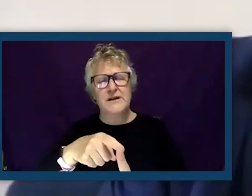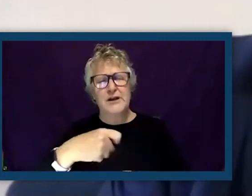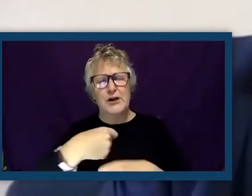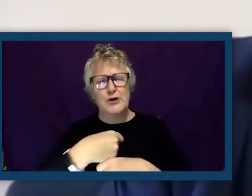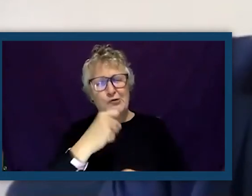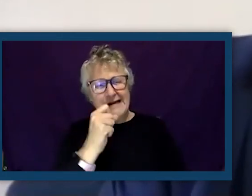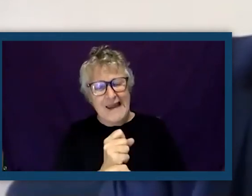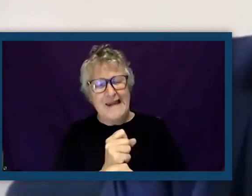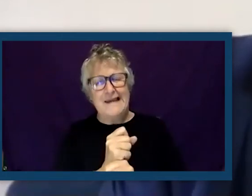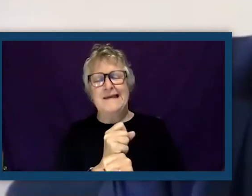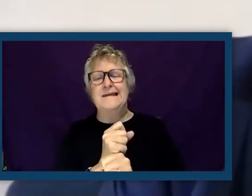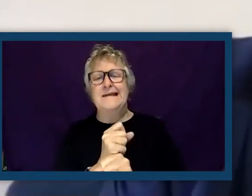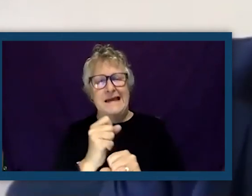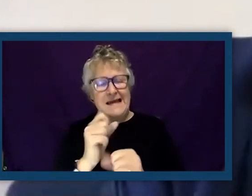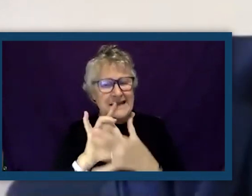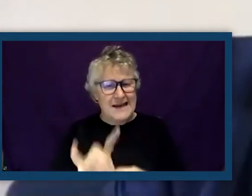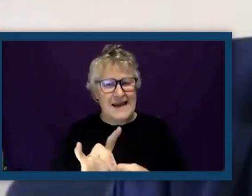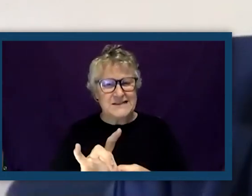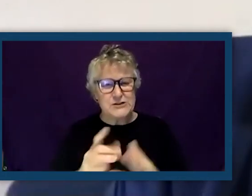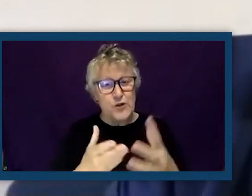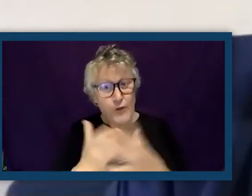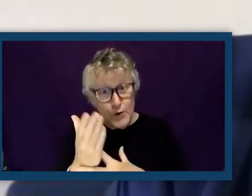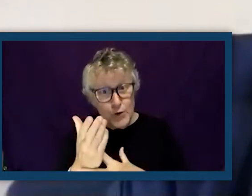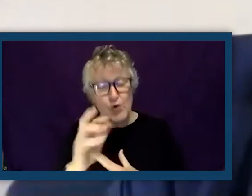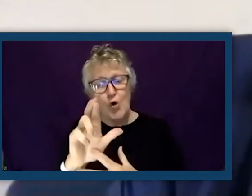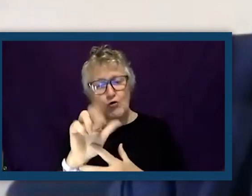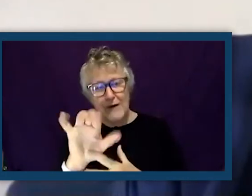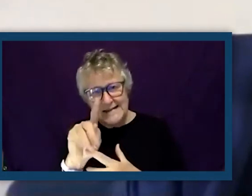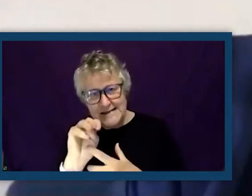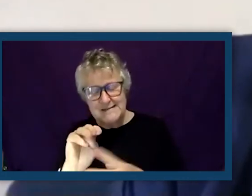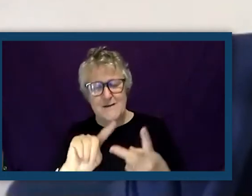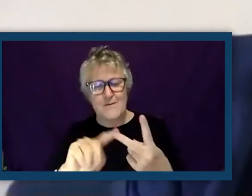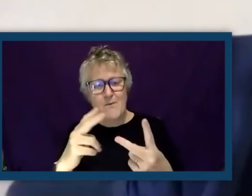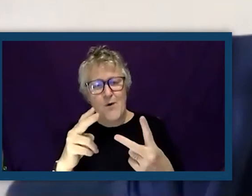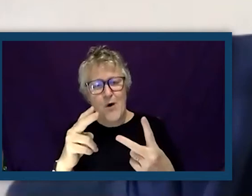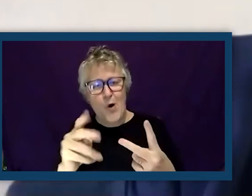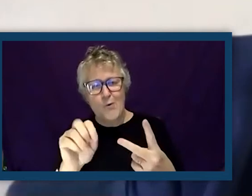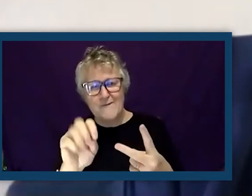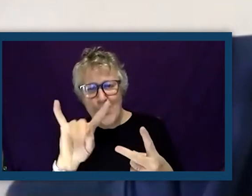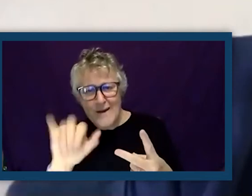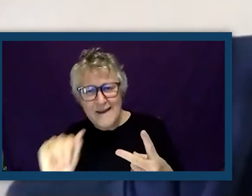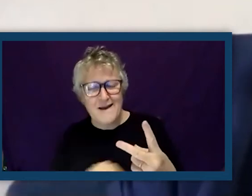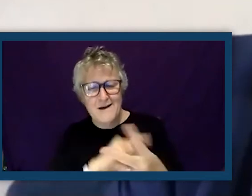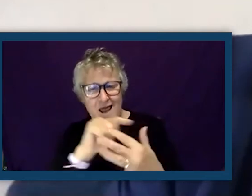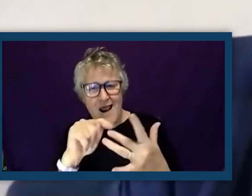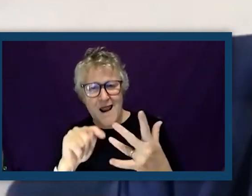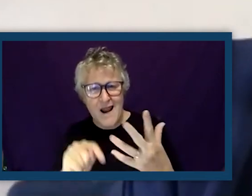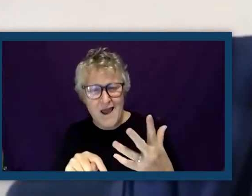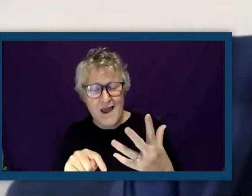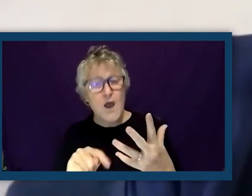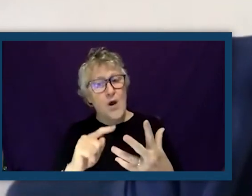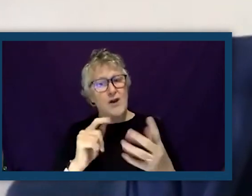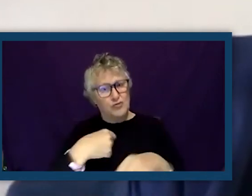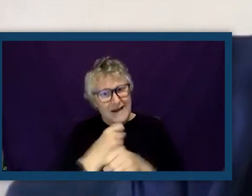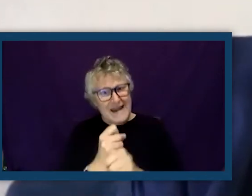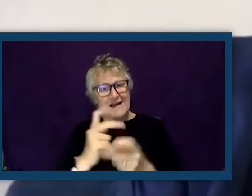racism, sexism, classism, and homophobia, in order to create a place where everyone feels welcome. And despite